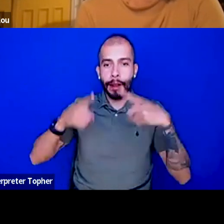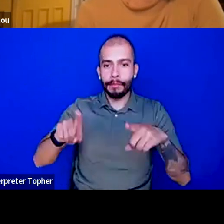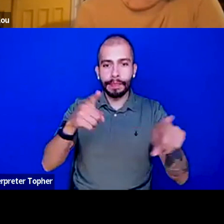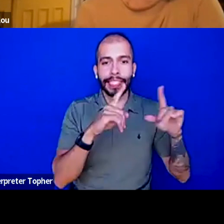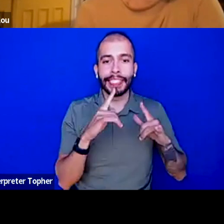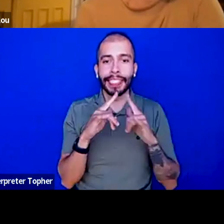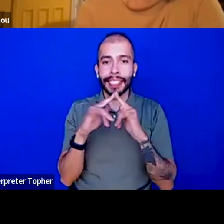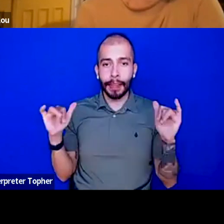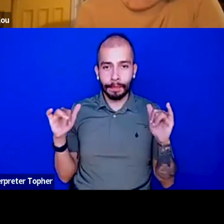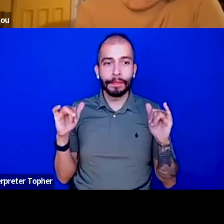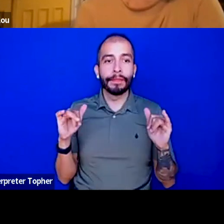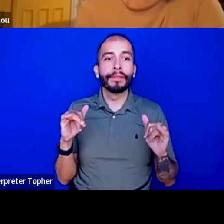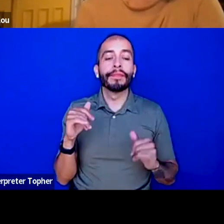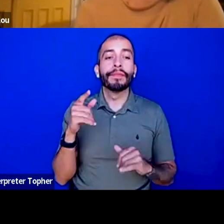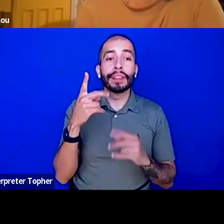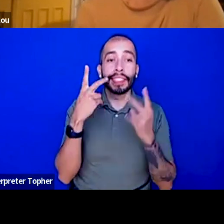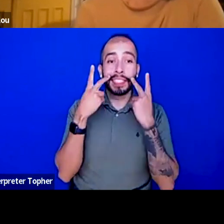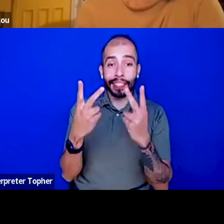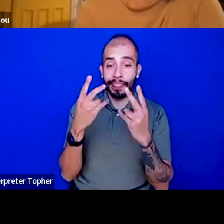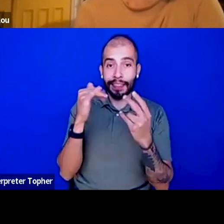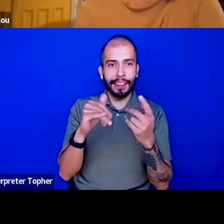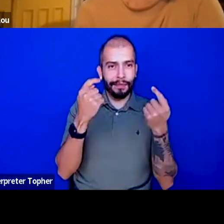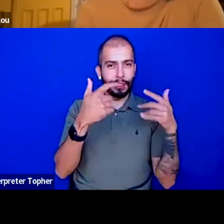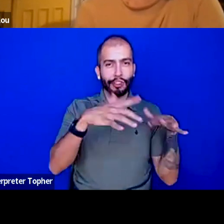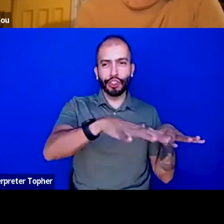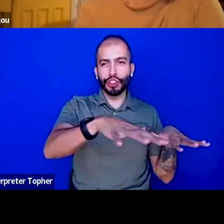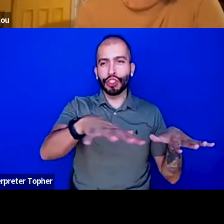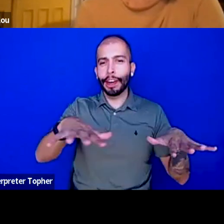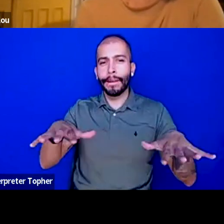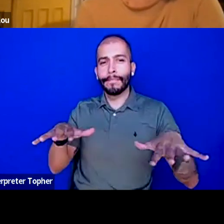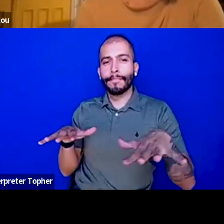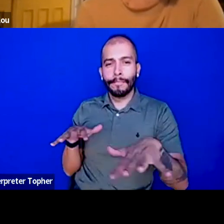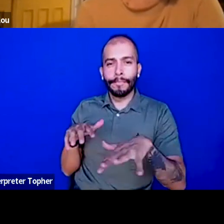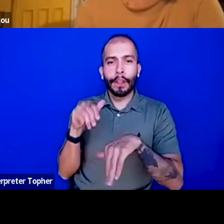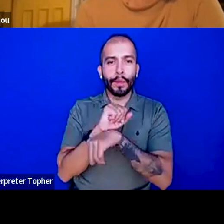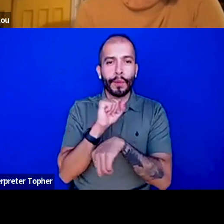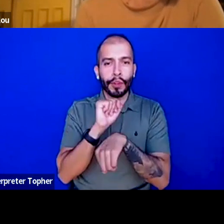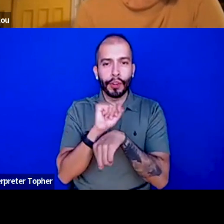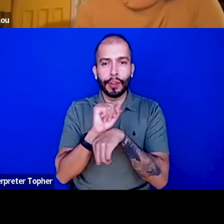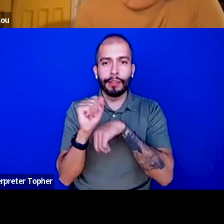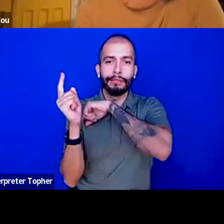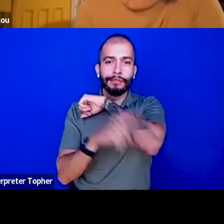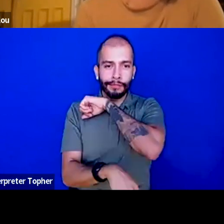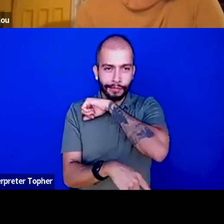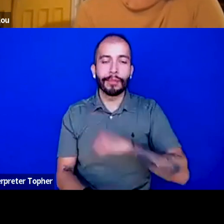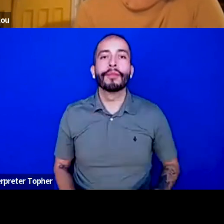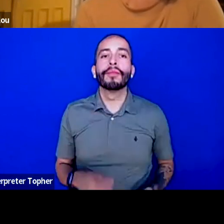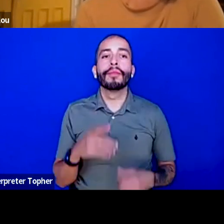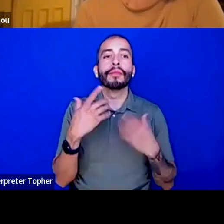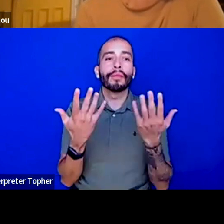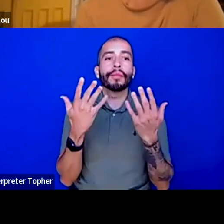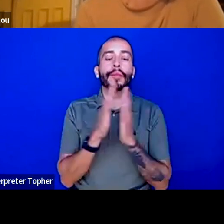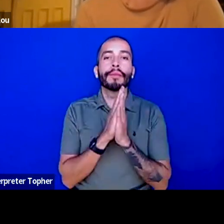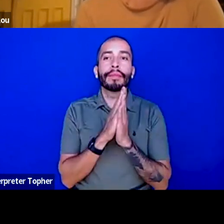this shift towards work as punishment, right? So I think there's a lot of research and understanding